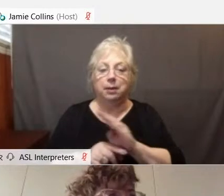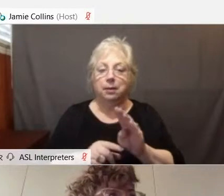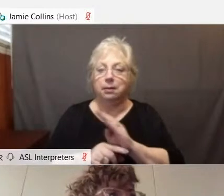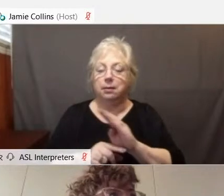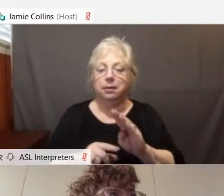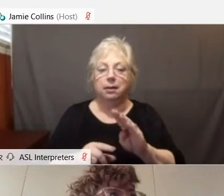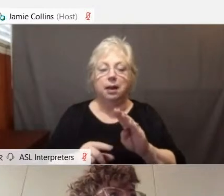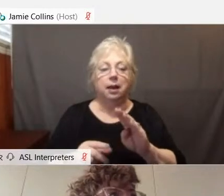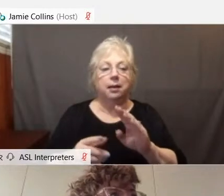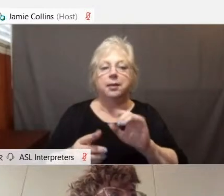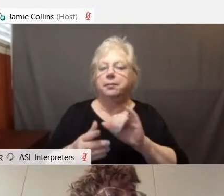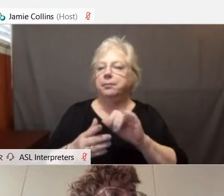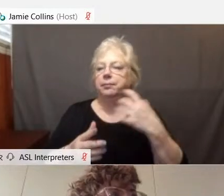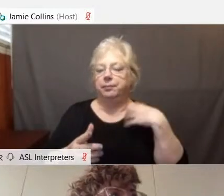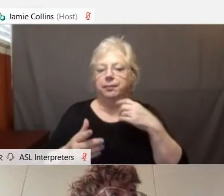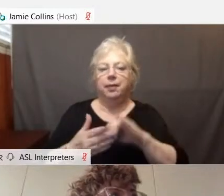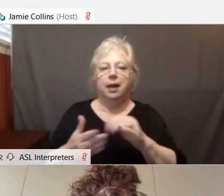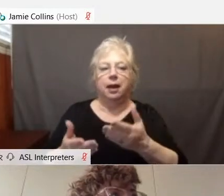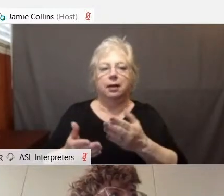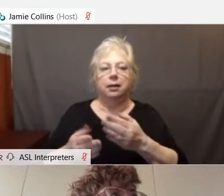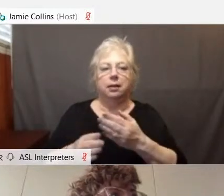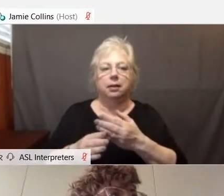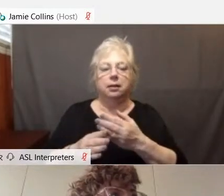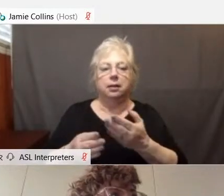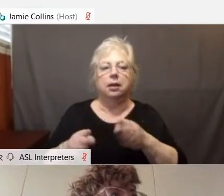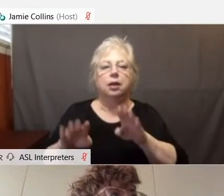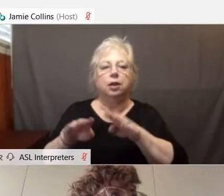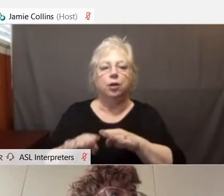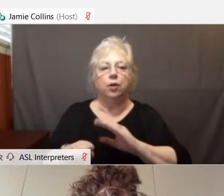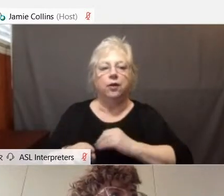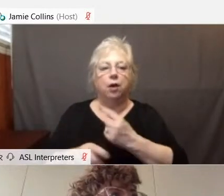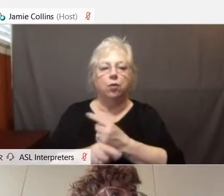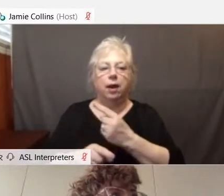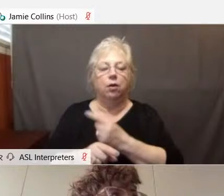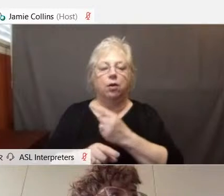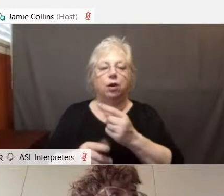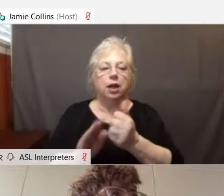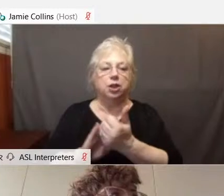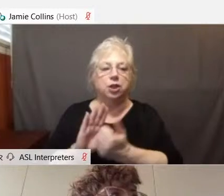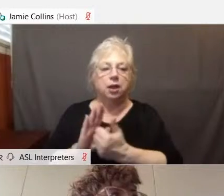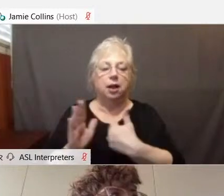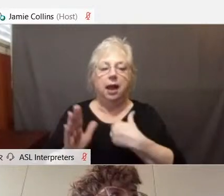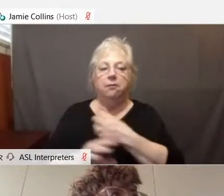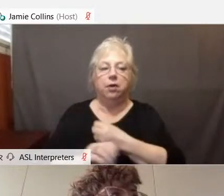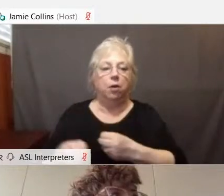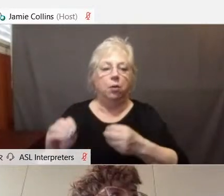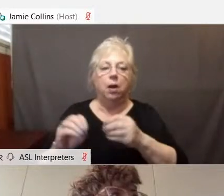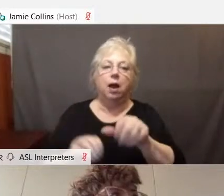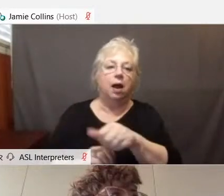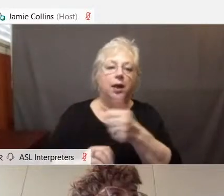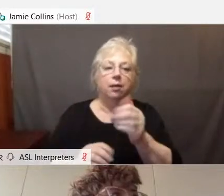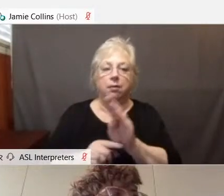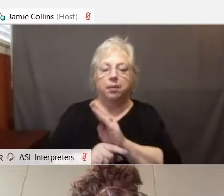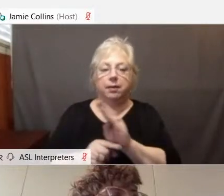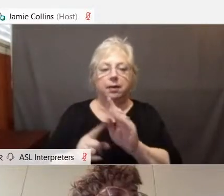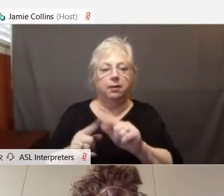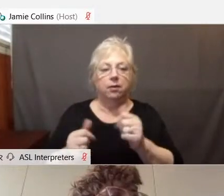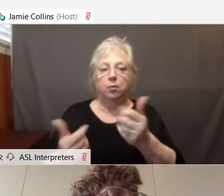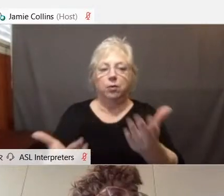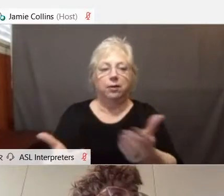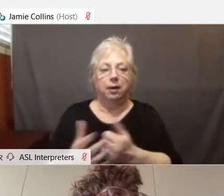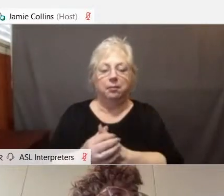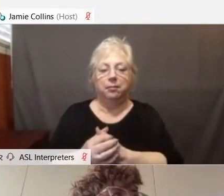That concludes our regular agenda, and there is no further business to present.